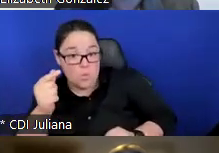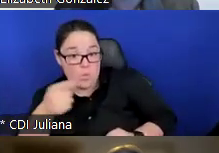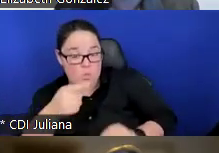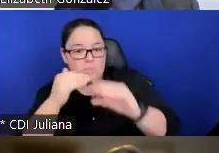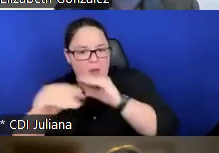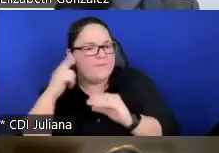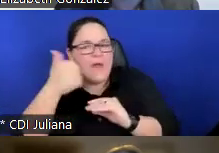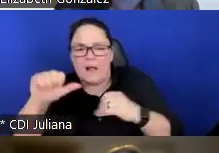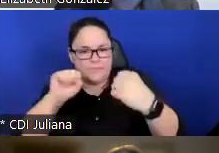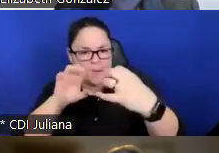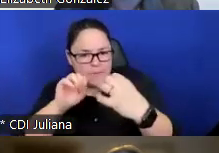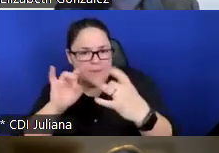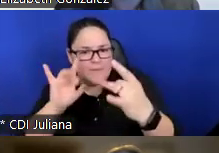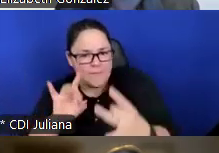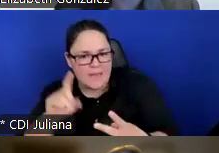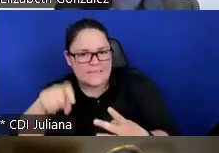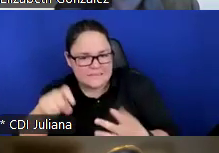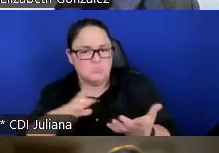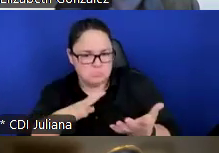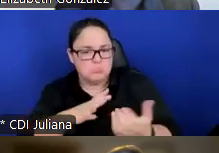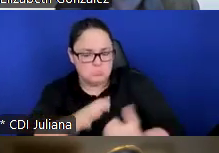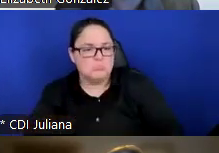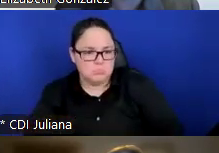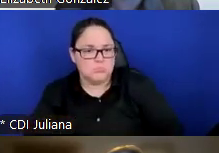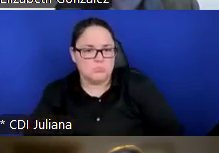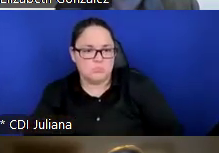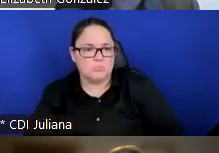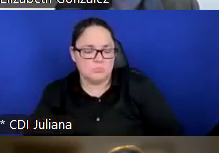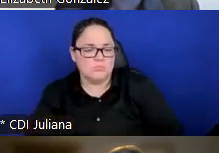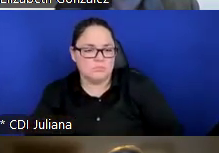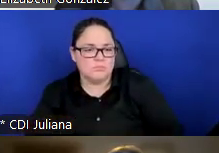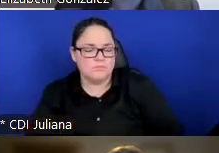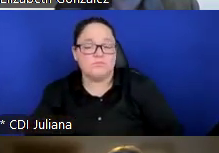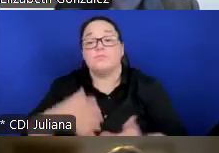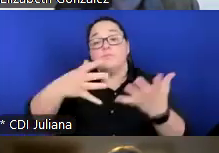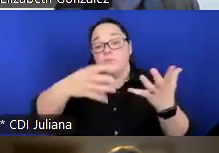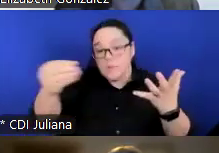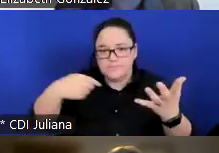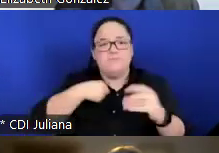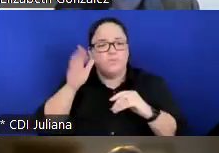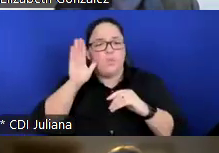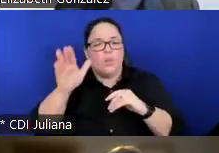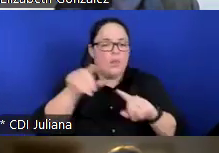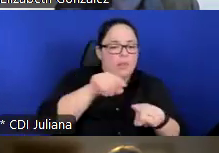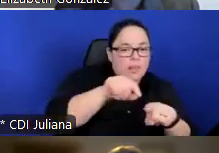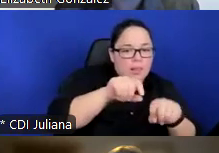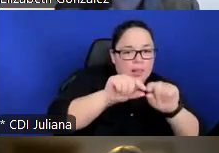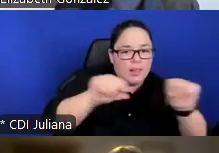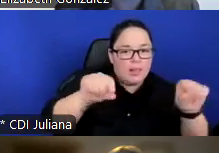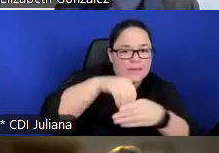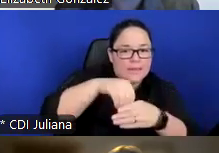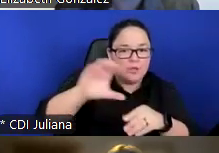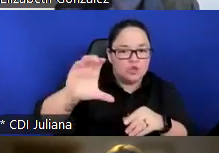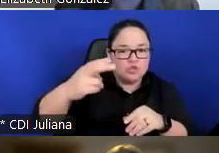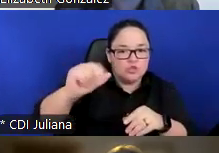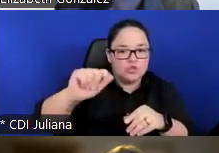publiccounsel.org. I'm also going to drop into the chat a website for